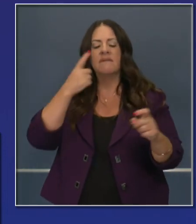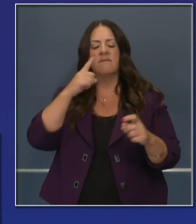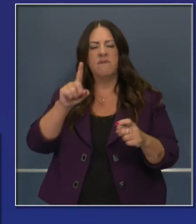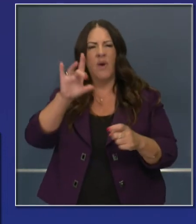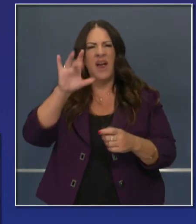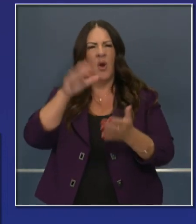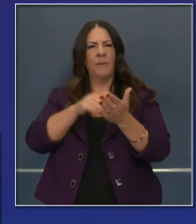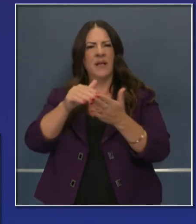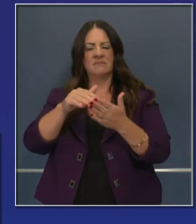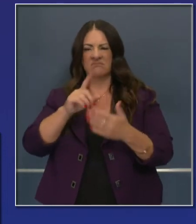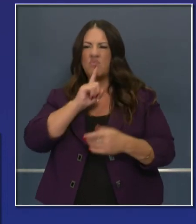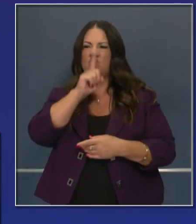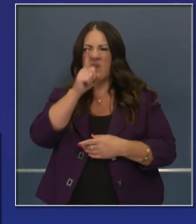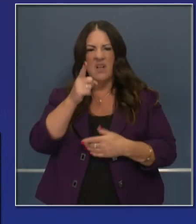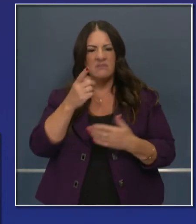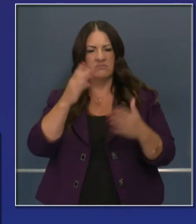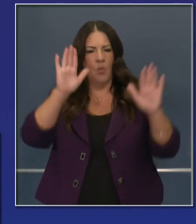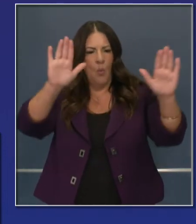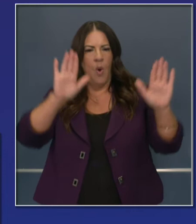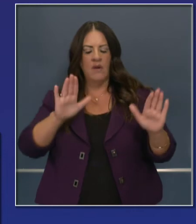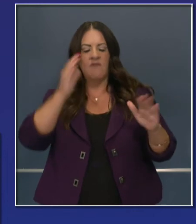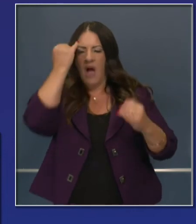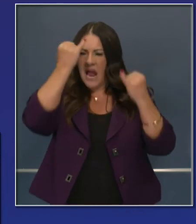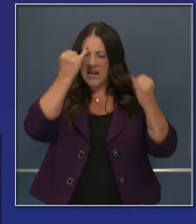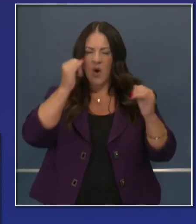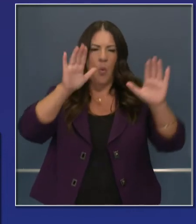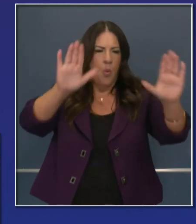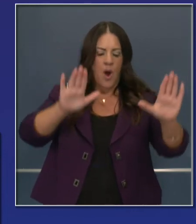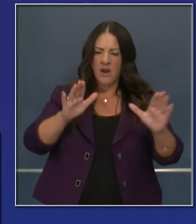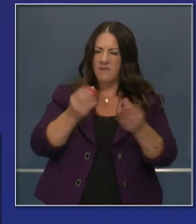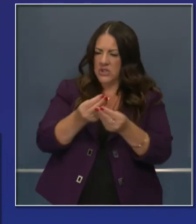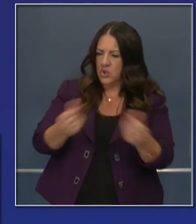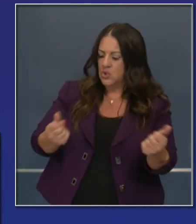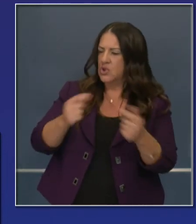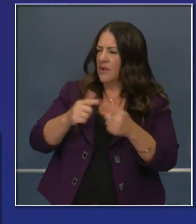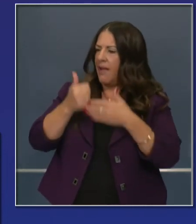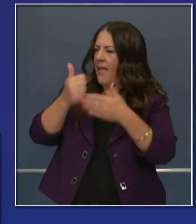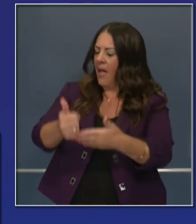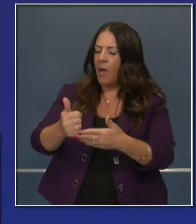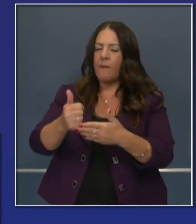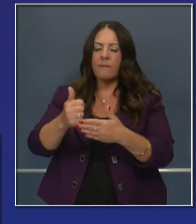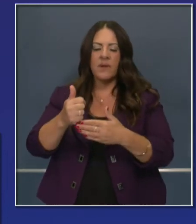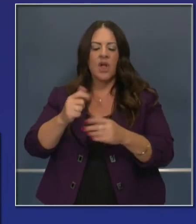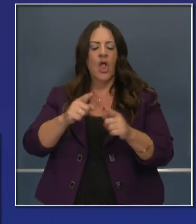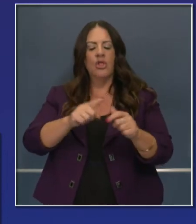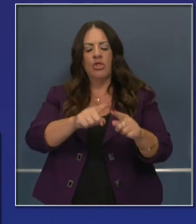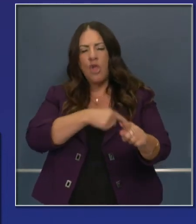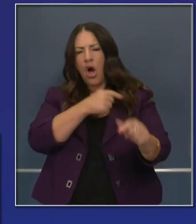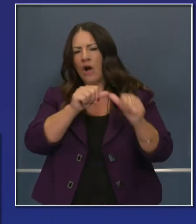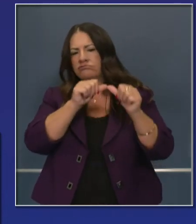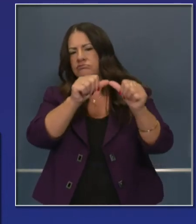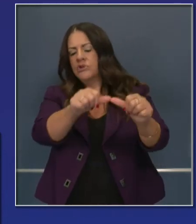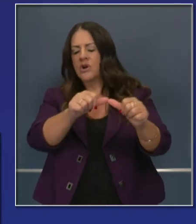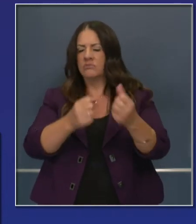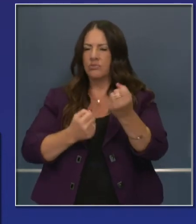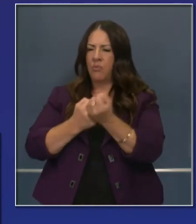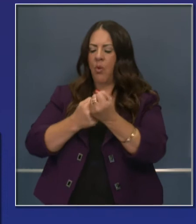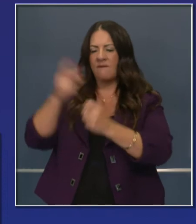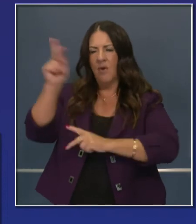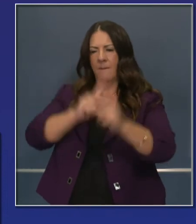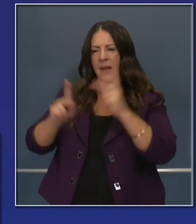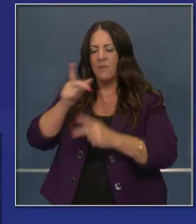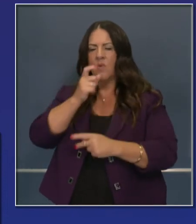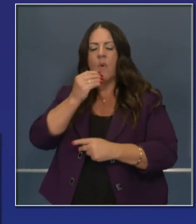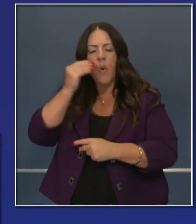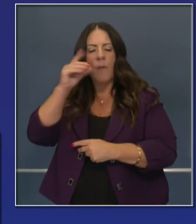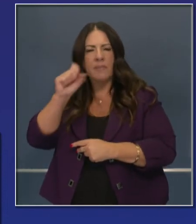solutions, tangible and short-term solutions that will provide long-term supports for homeless